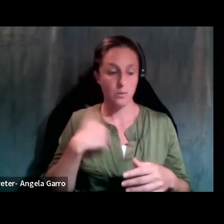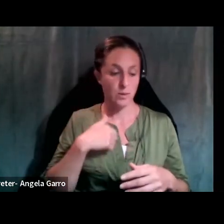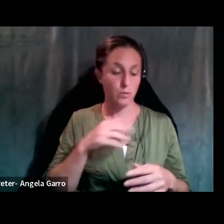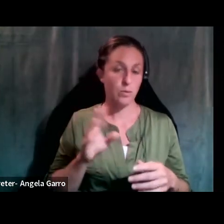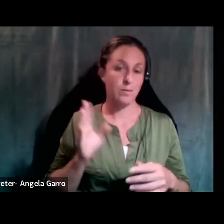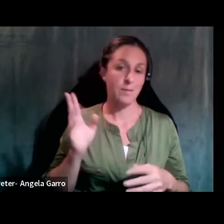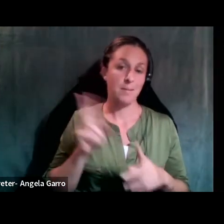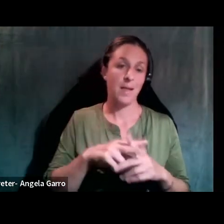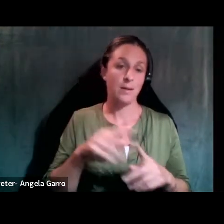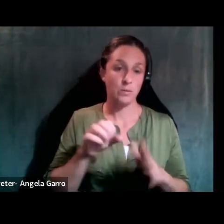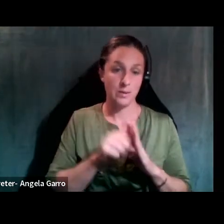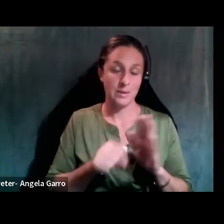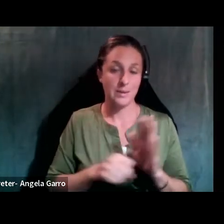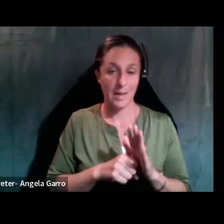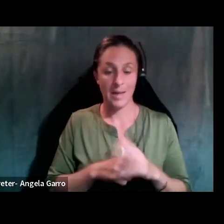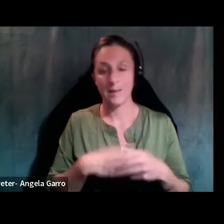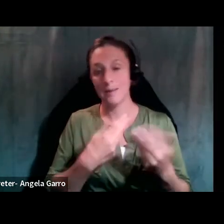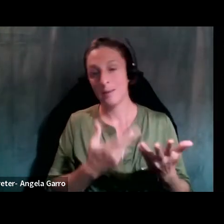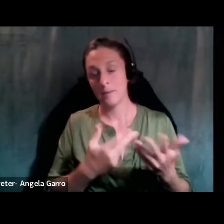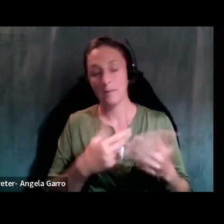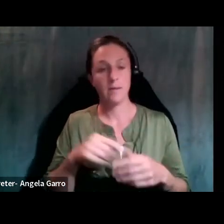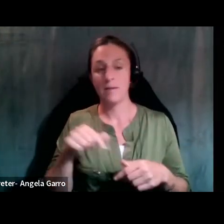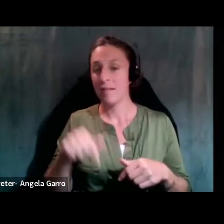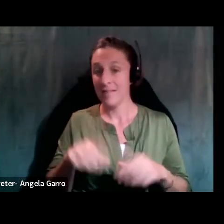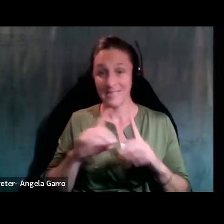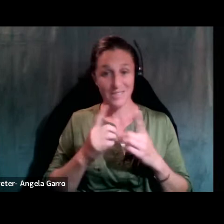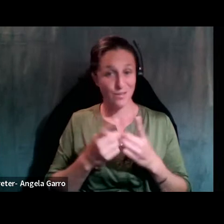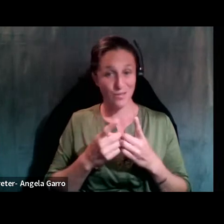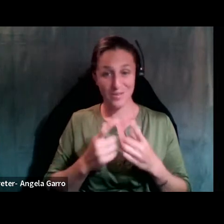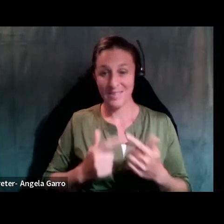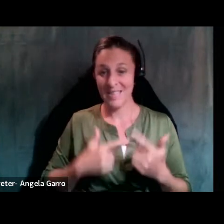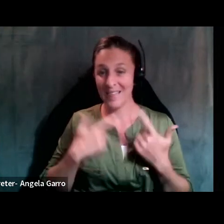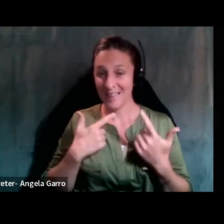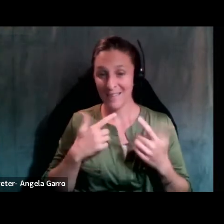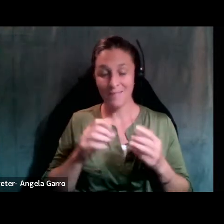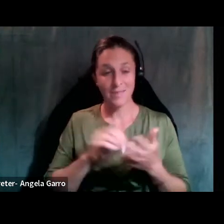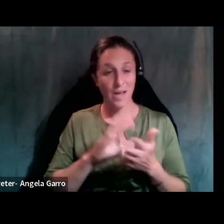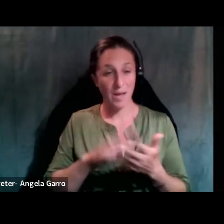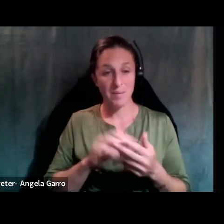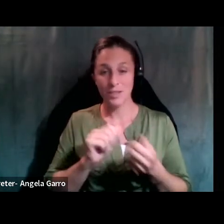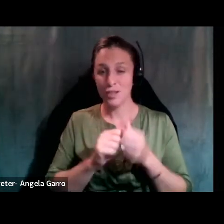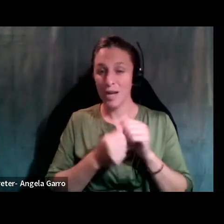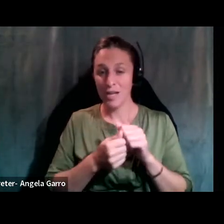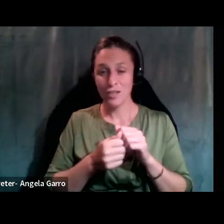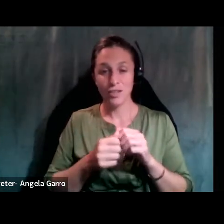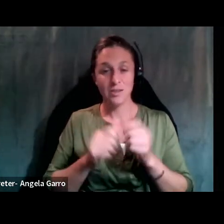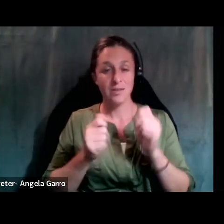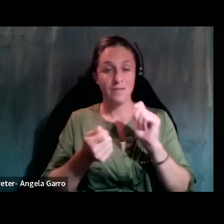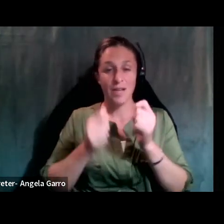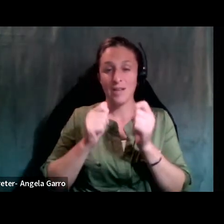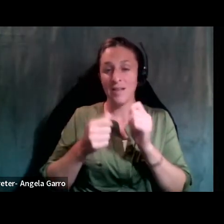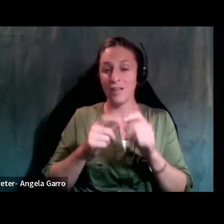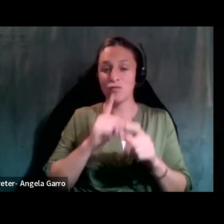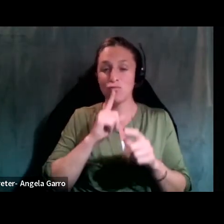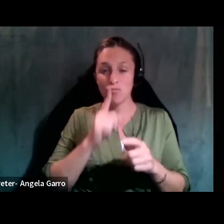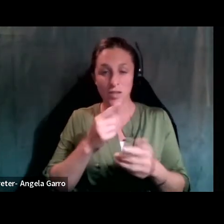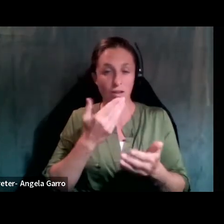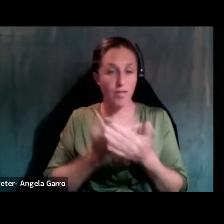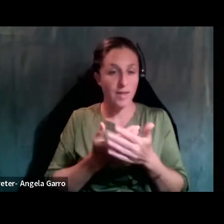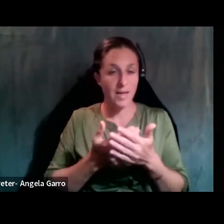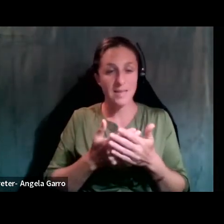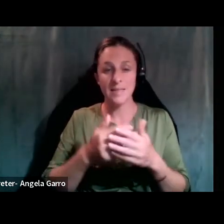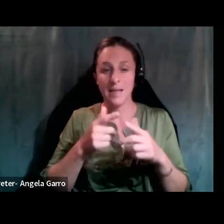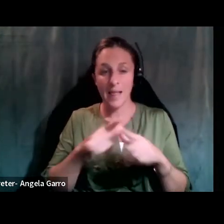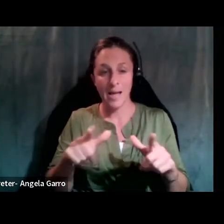district, it's a living document that changes, that evolves, that has real authentic language, that with goals